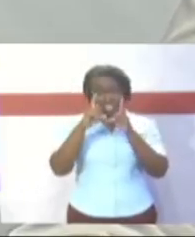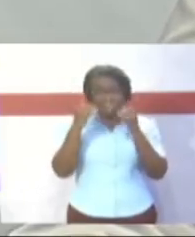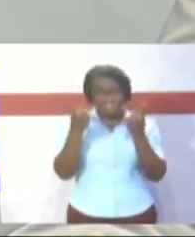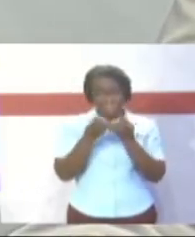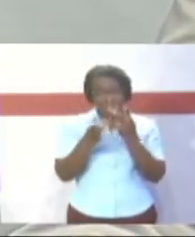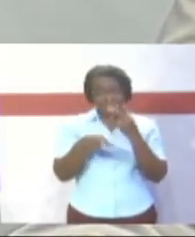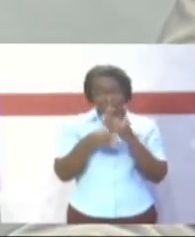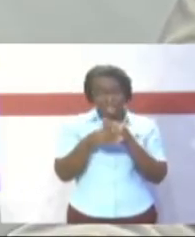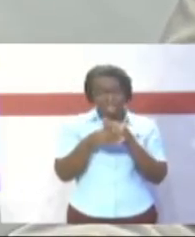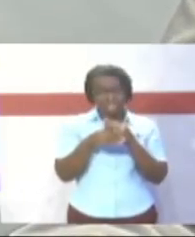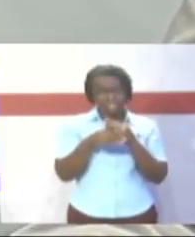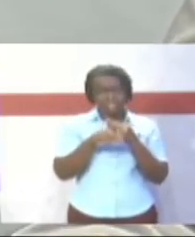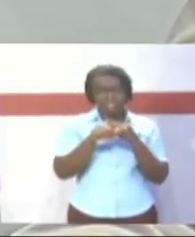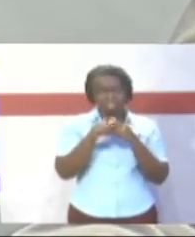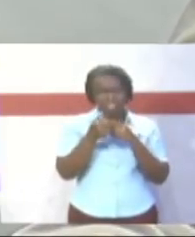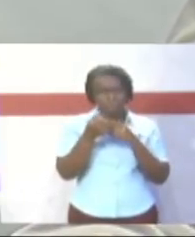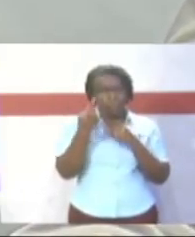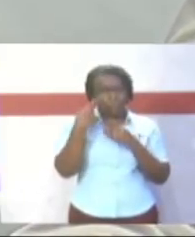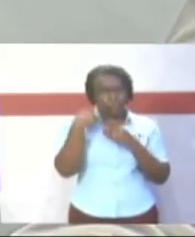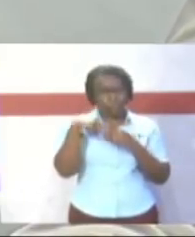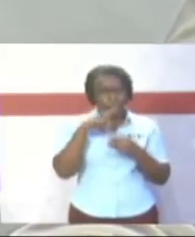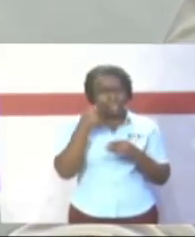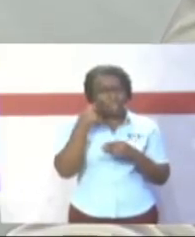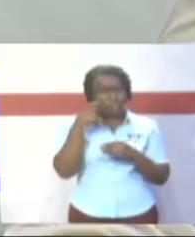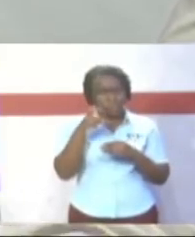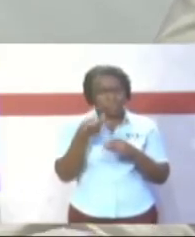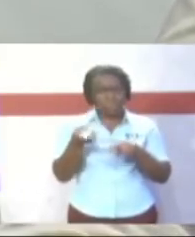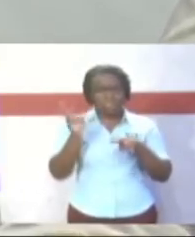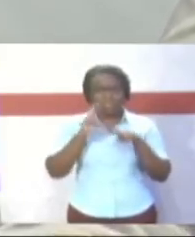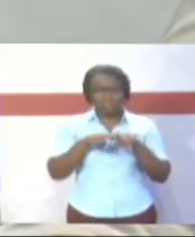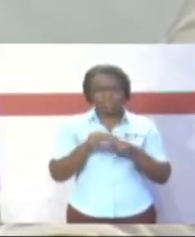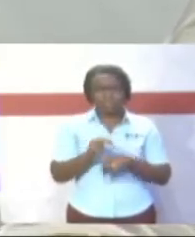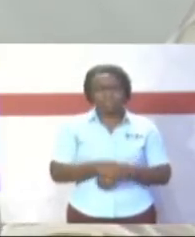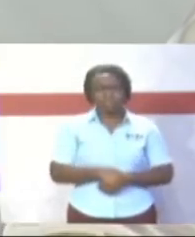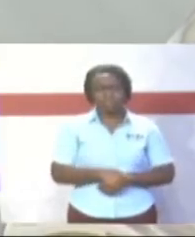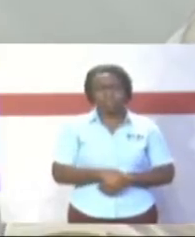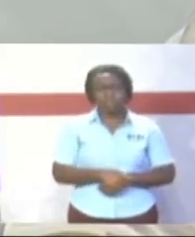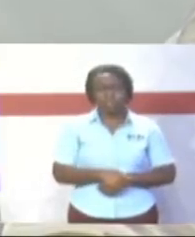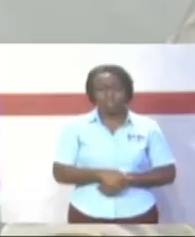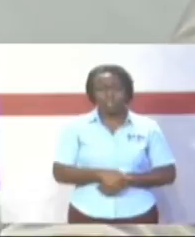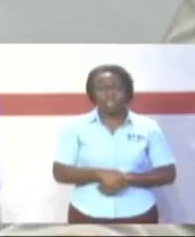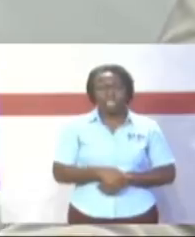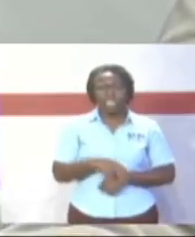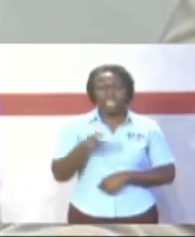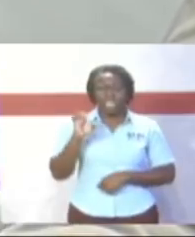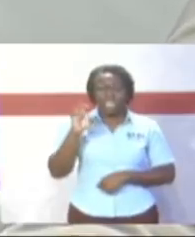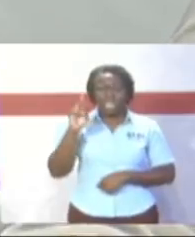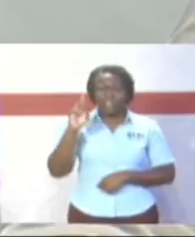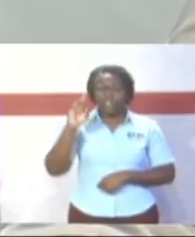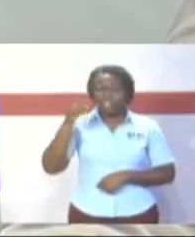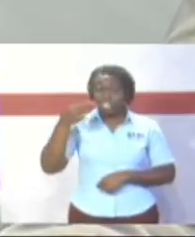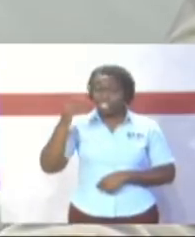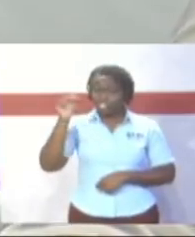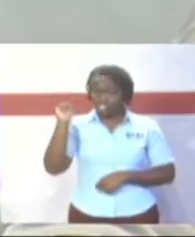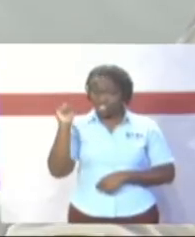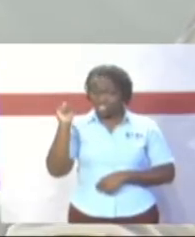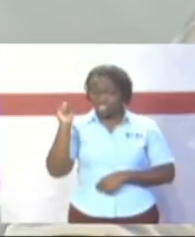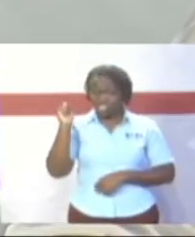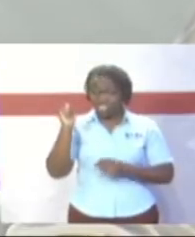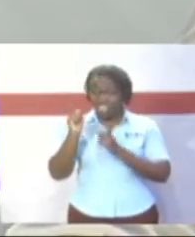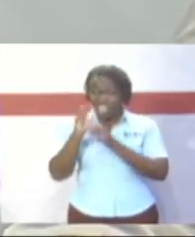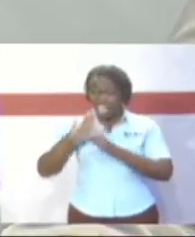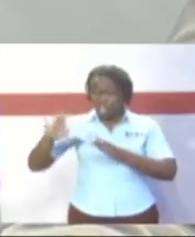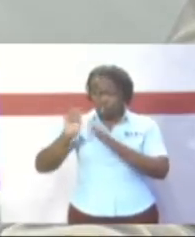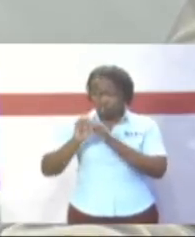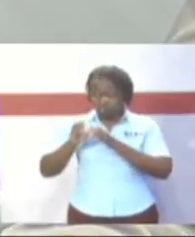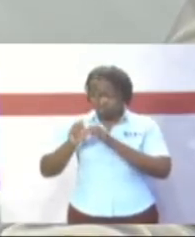at our district health facilities. Because of our vast geography in the ERHA, we have 3 satellite accident